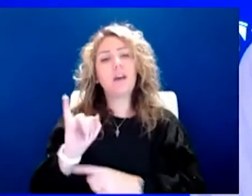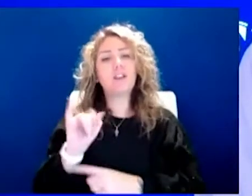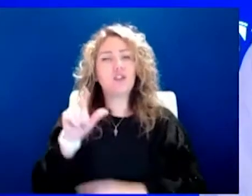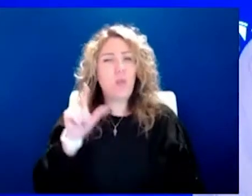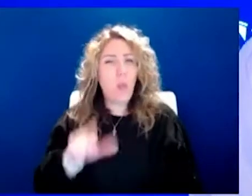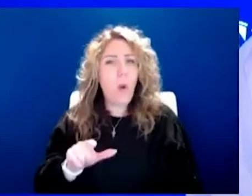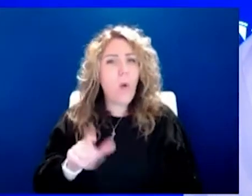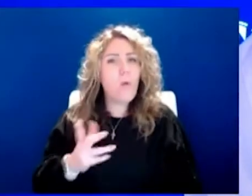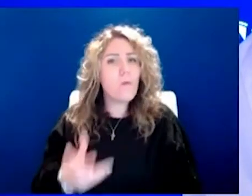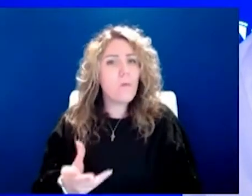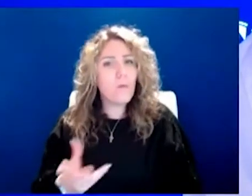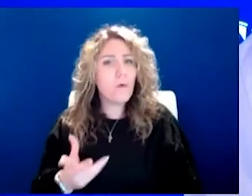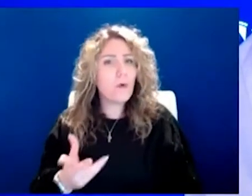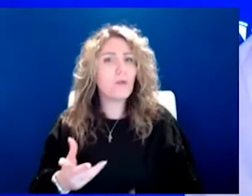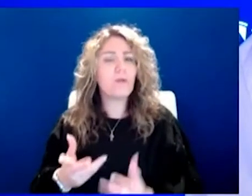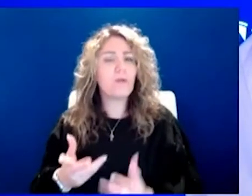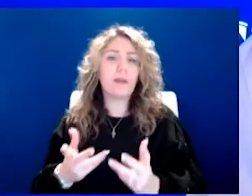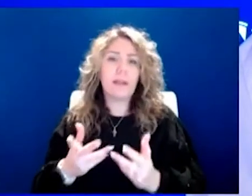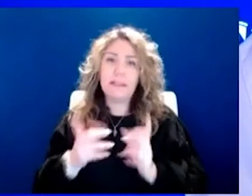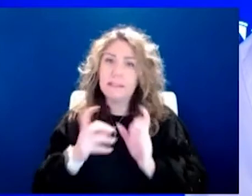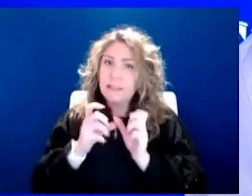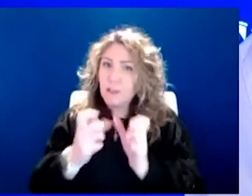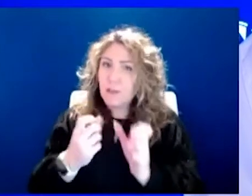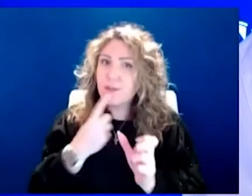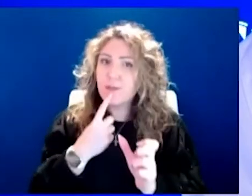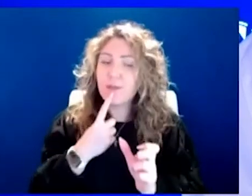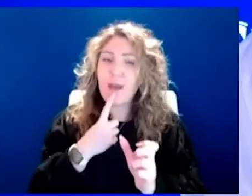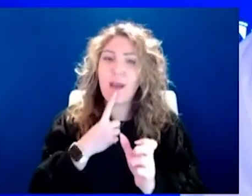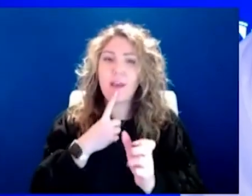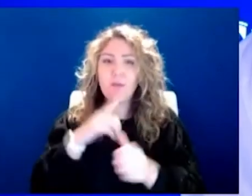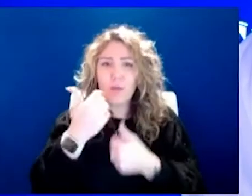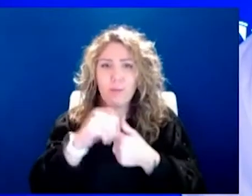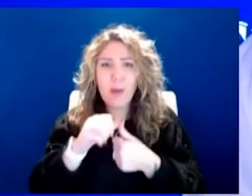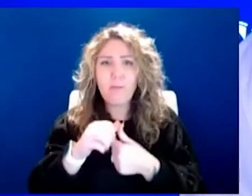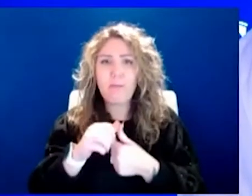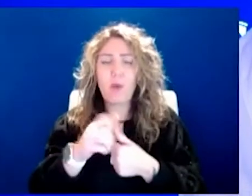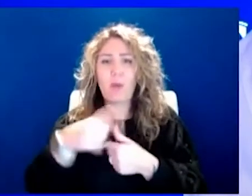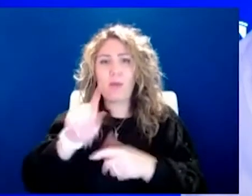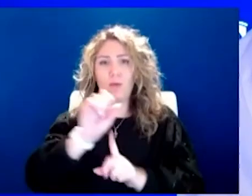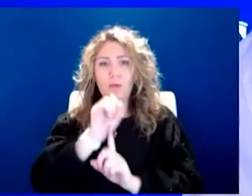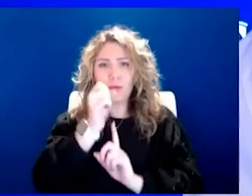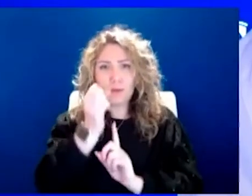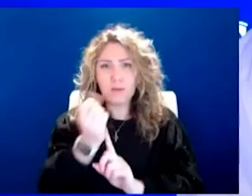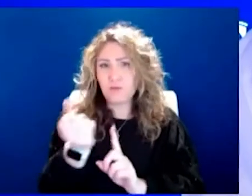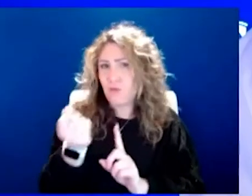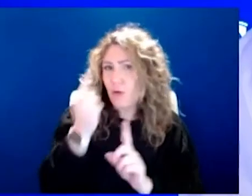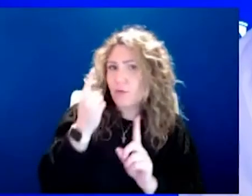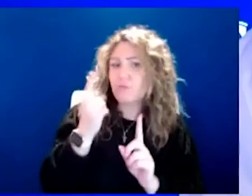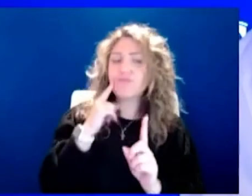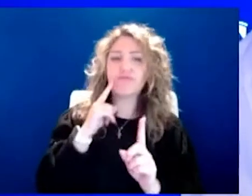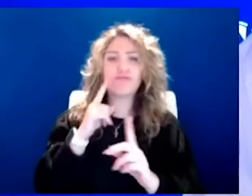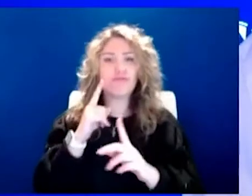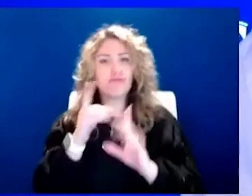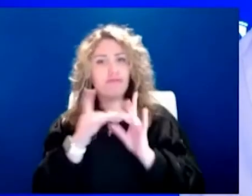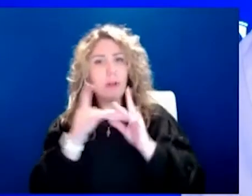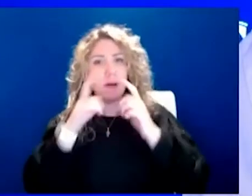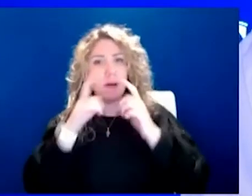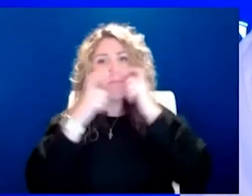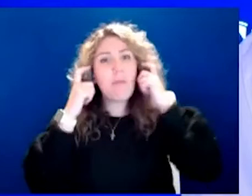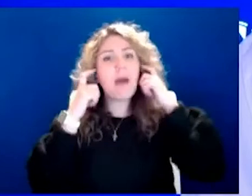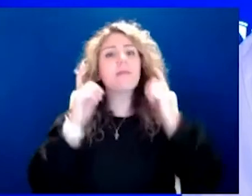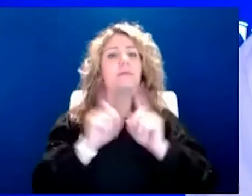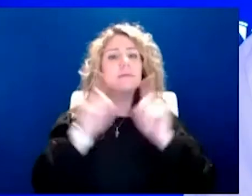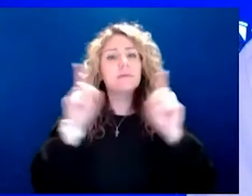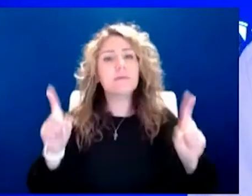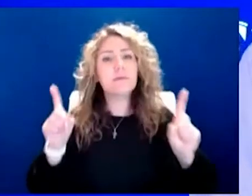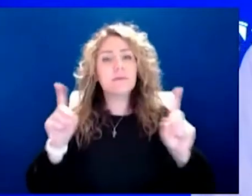why we always continue to say be thoughtful and mindful of those situations that you're in, understand about masking, distancing, those things. If you